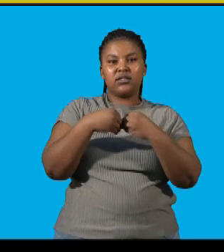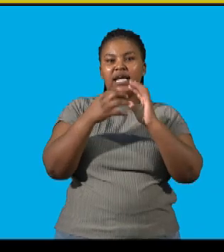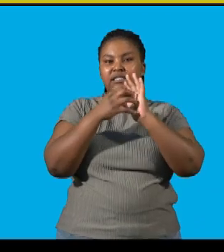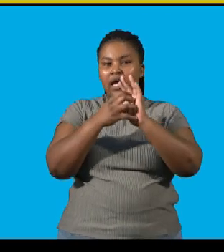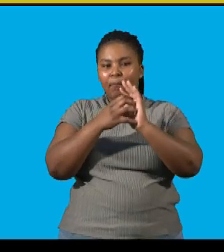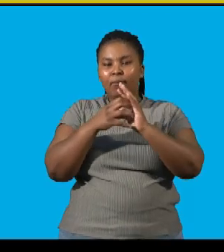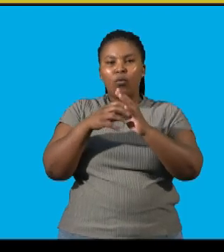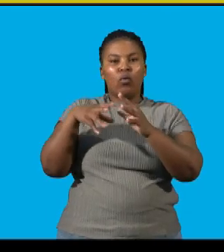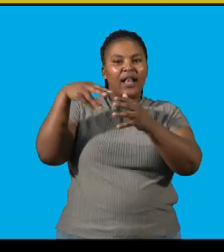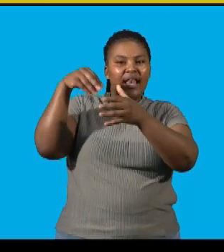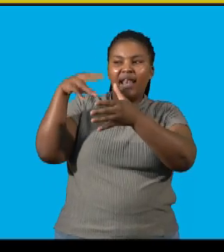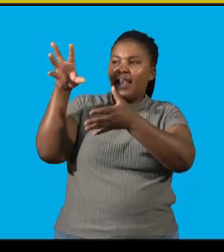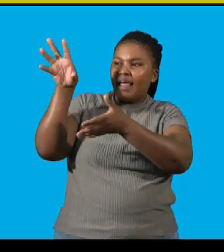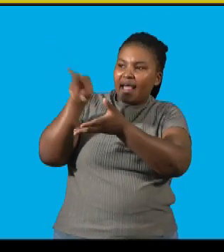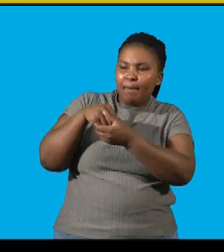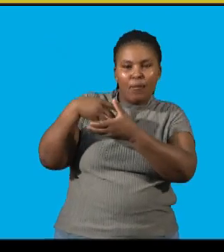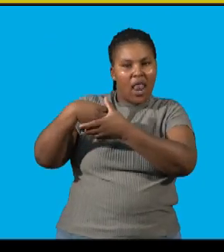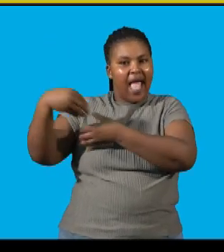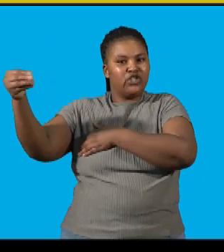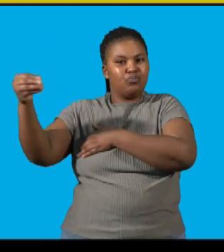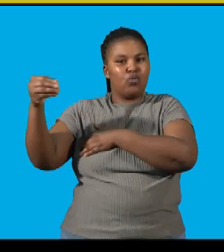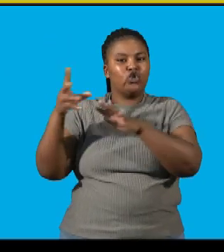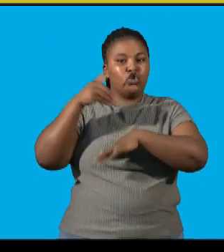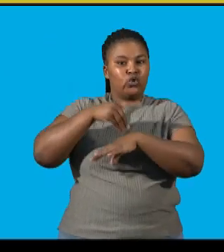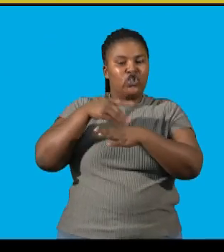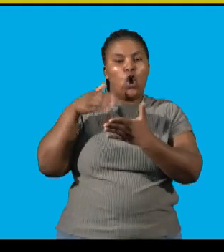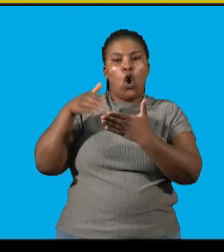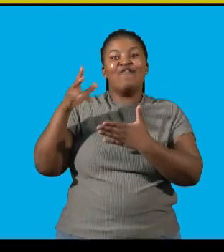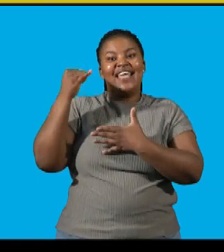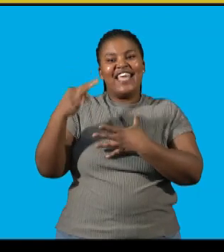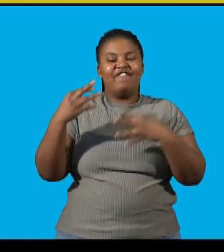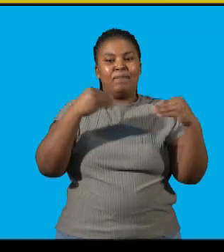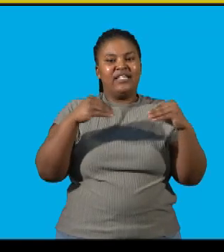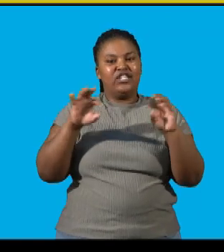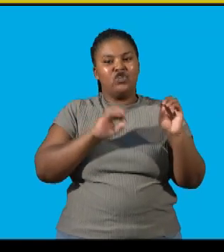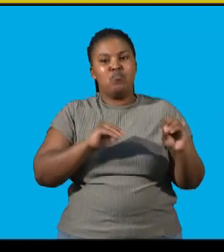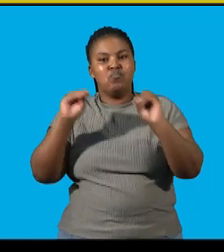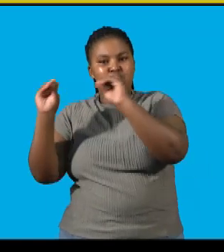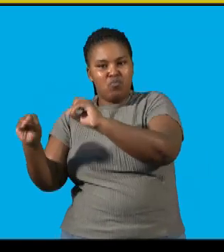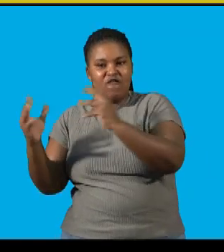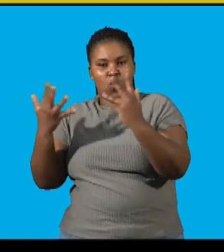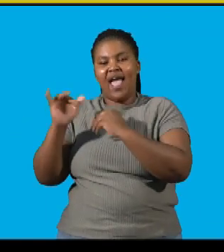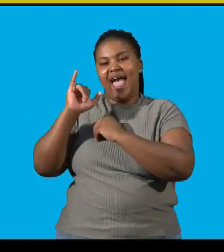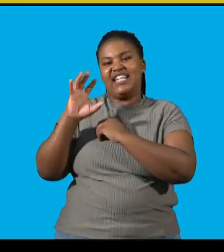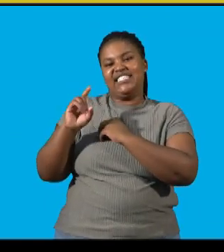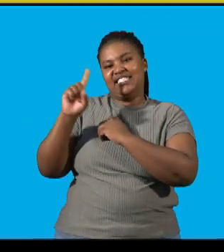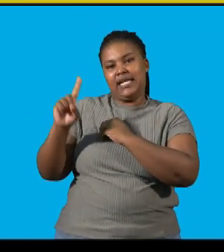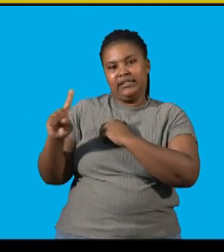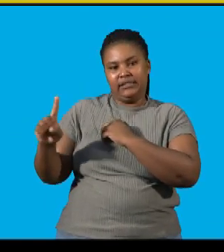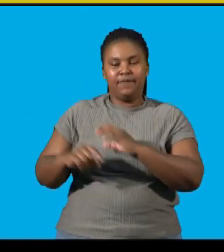those import and export duties are removed if a business locates themselves in an IDZ.